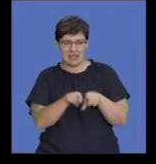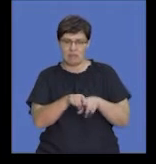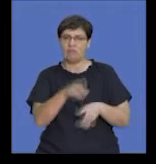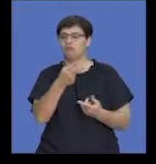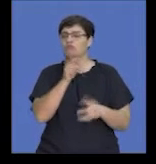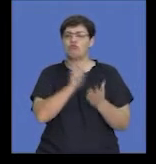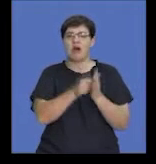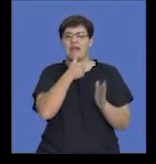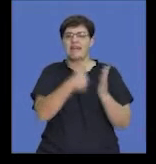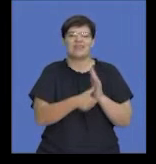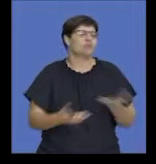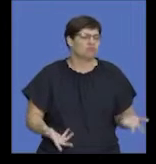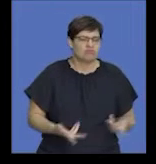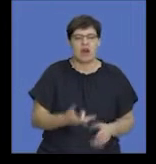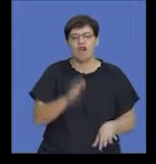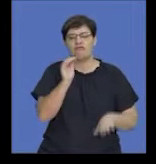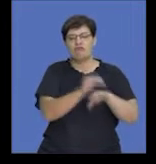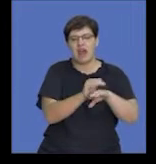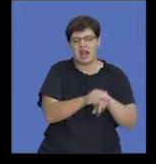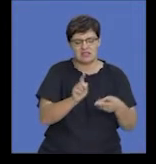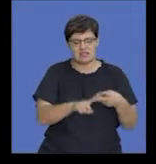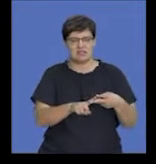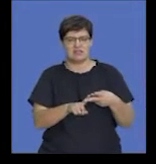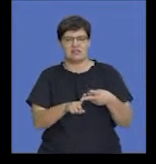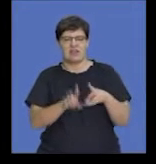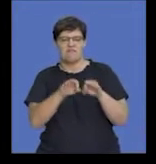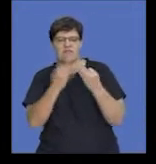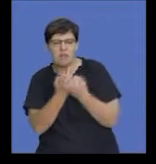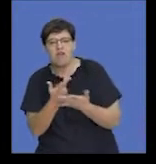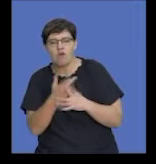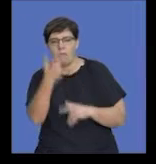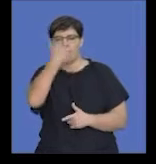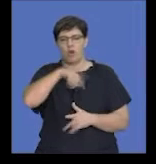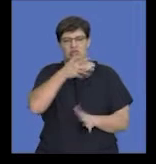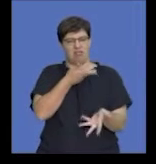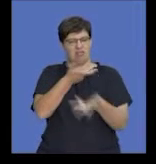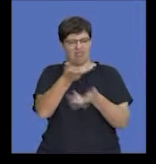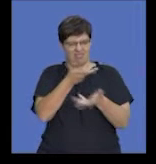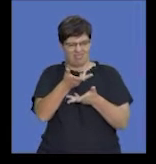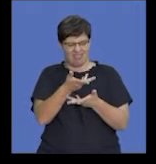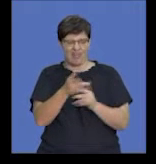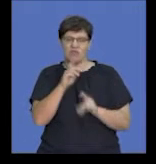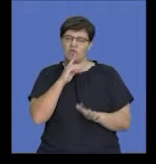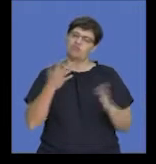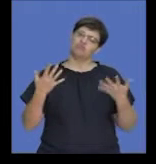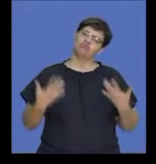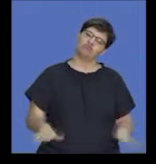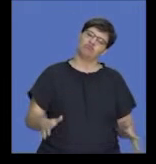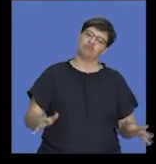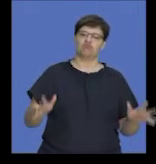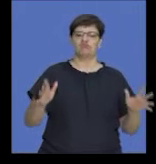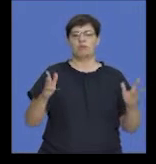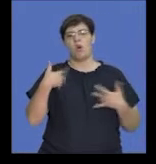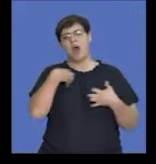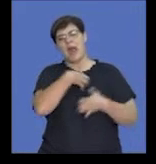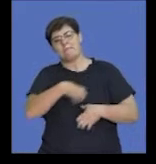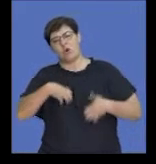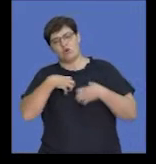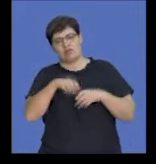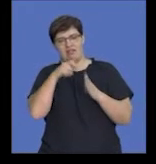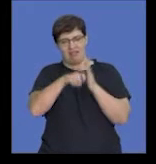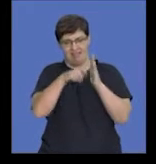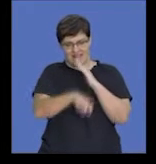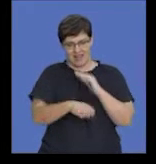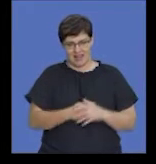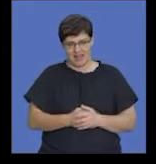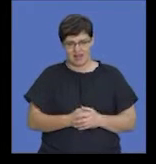friends and relatives for personal communication and uses a casual and a more emotional tone. But we do